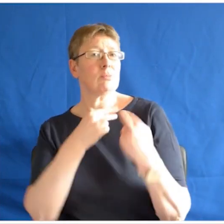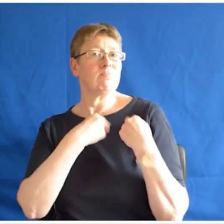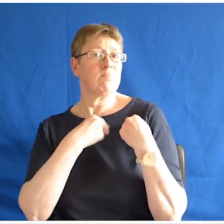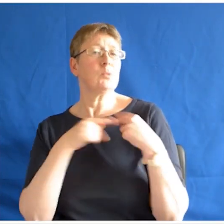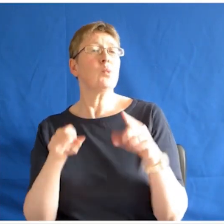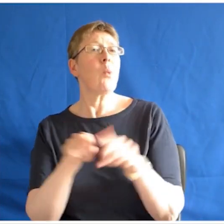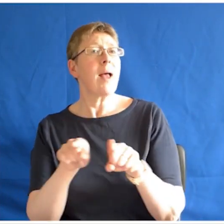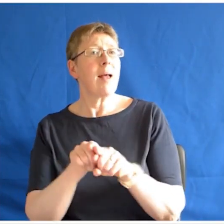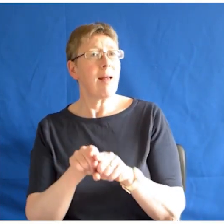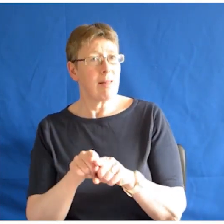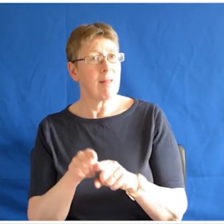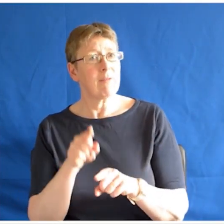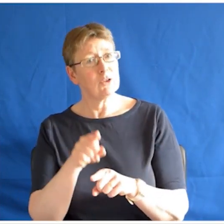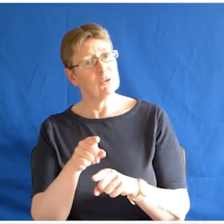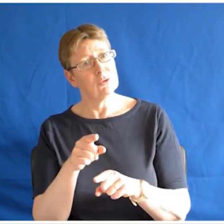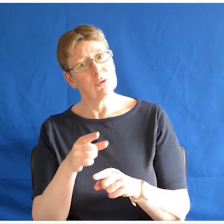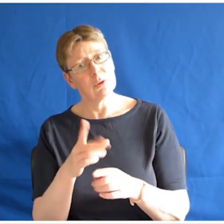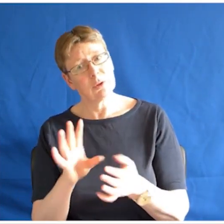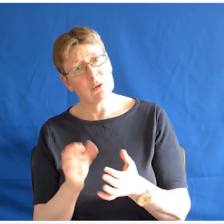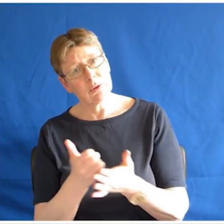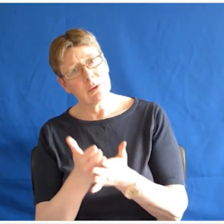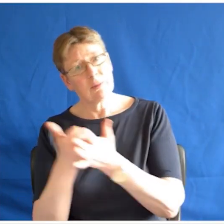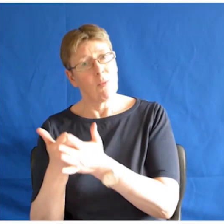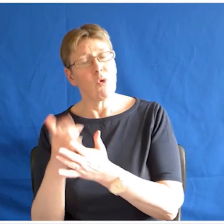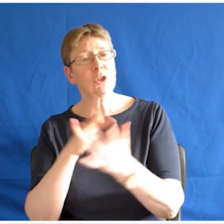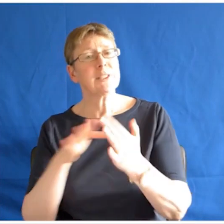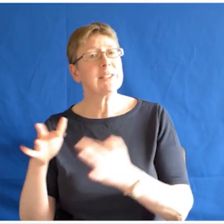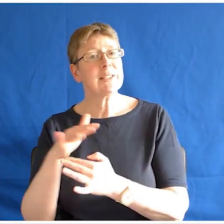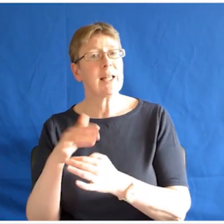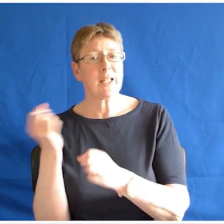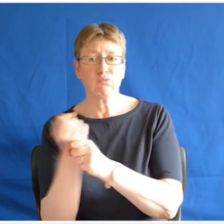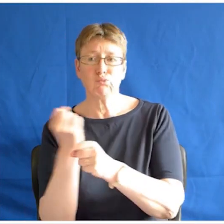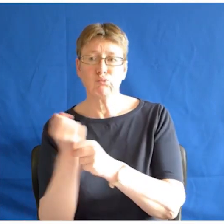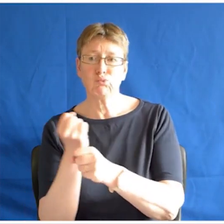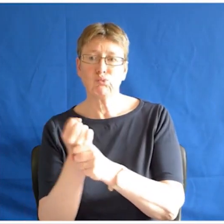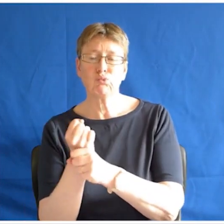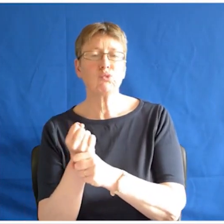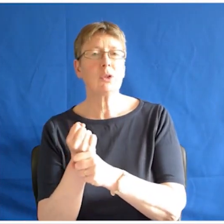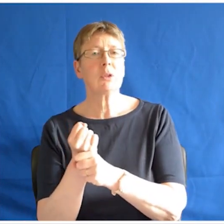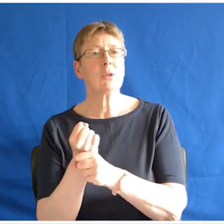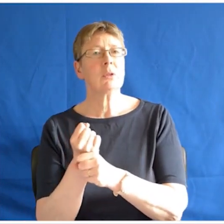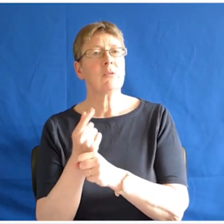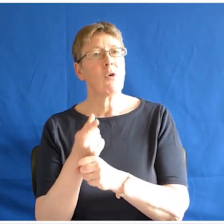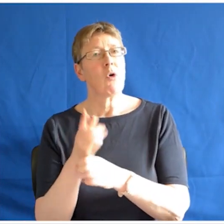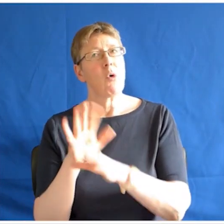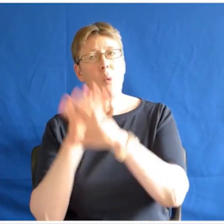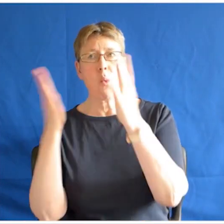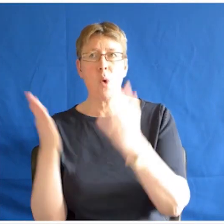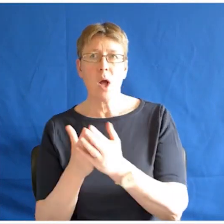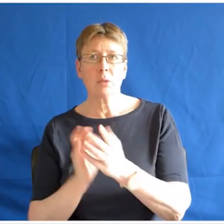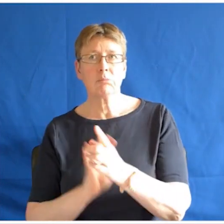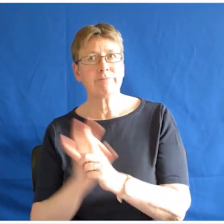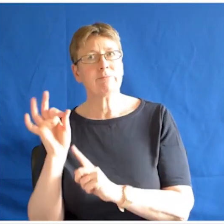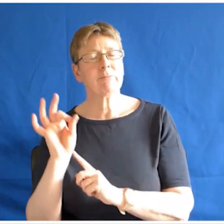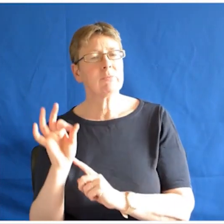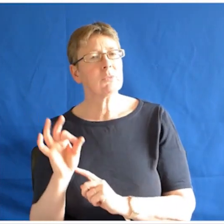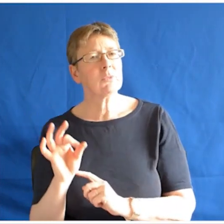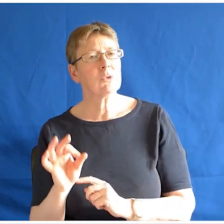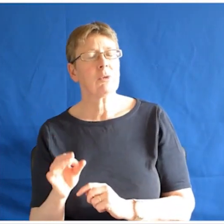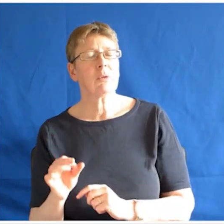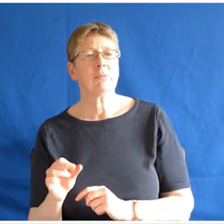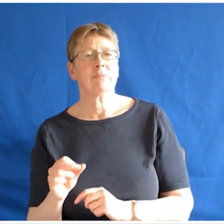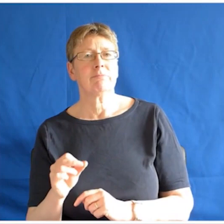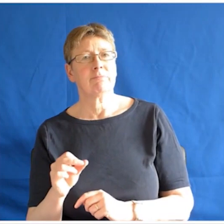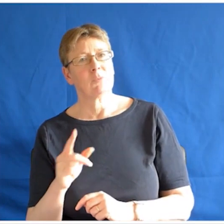huge responsibilities to society to help rebuild and to do good in the world. So my message to